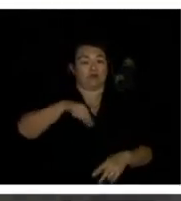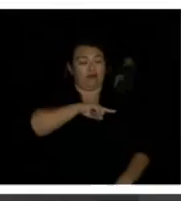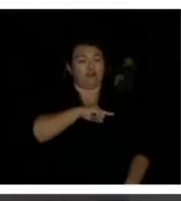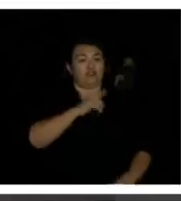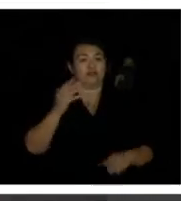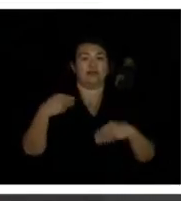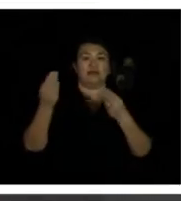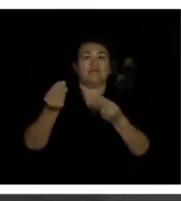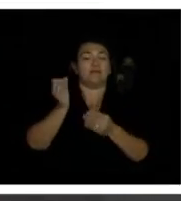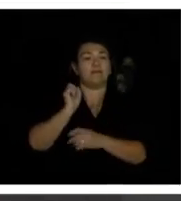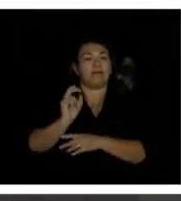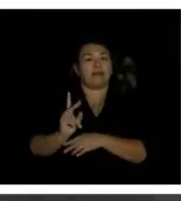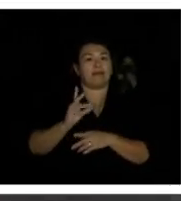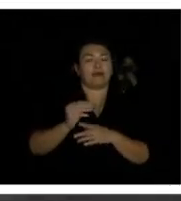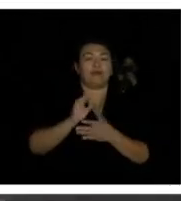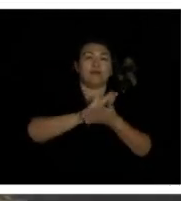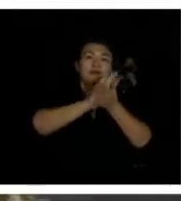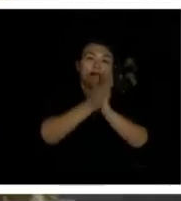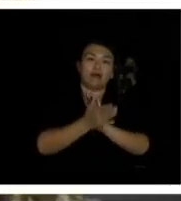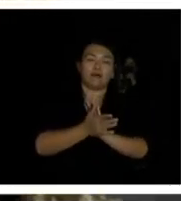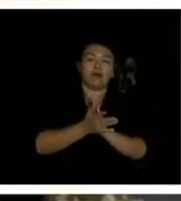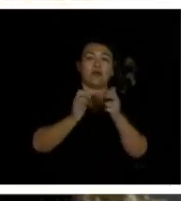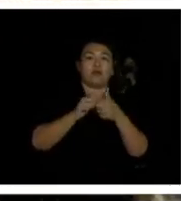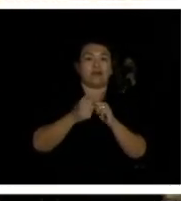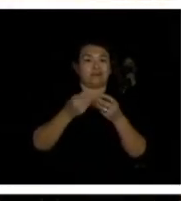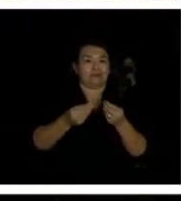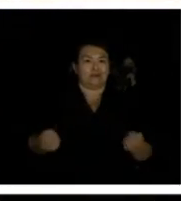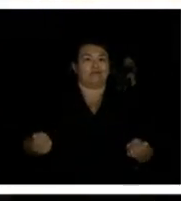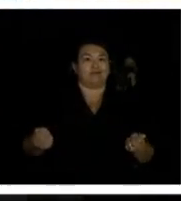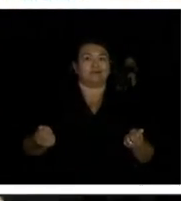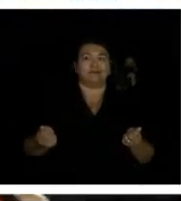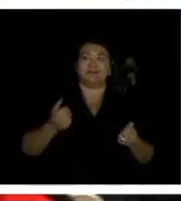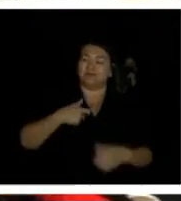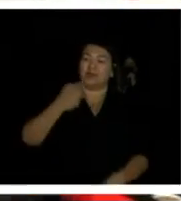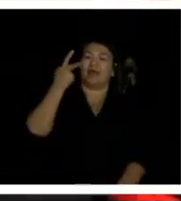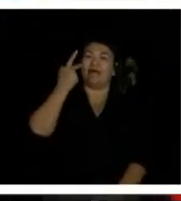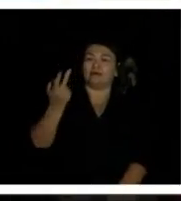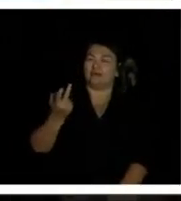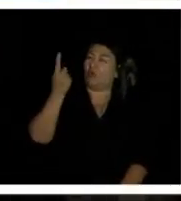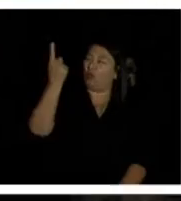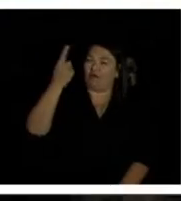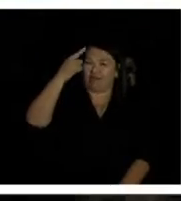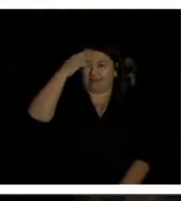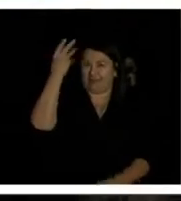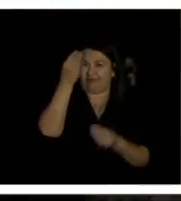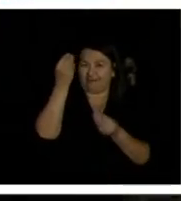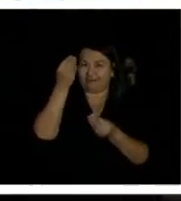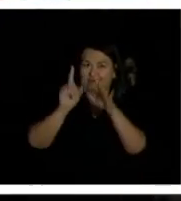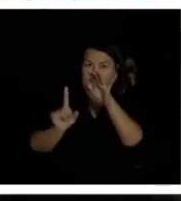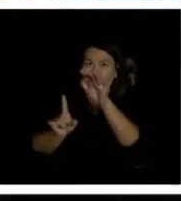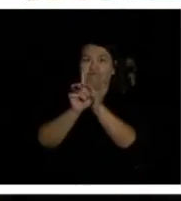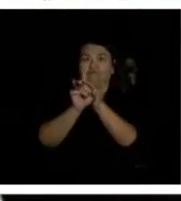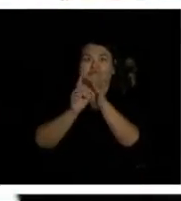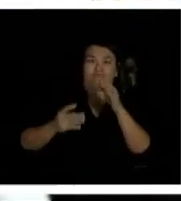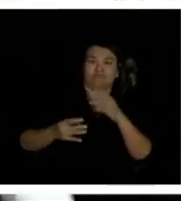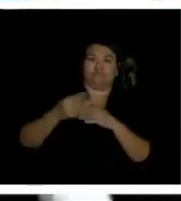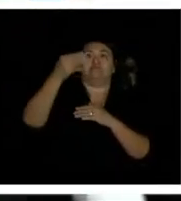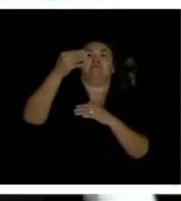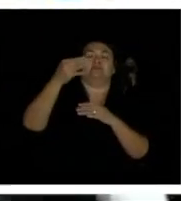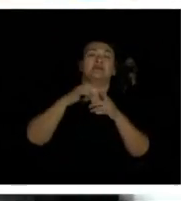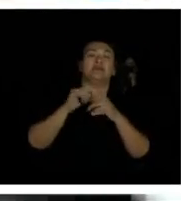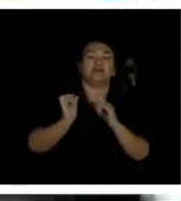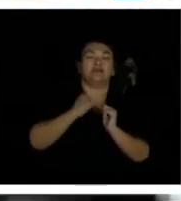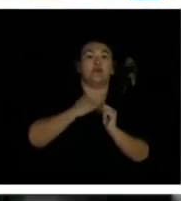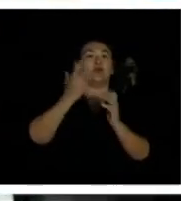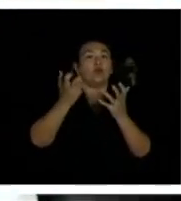back and to really become problem solvers. I saw that as one of the thoughts that rose to the top, right? That we want our